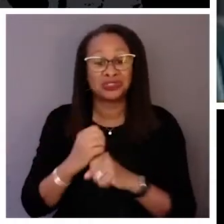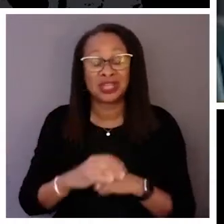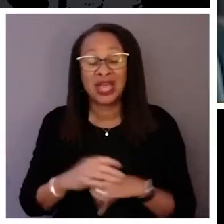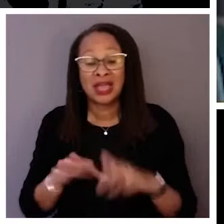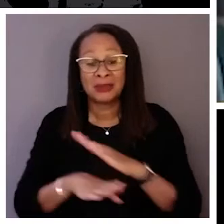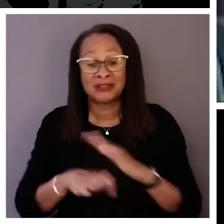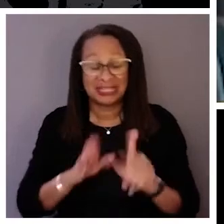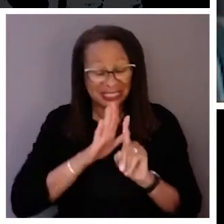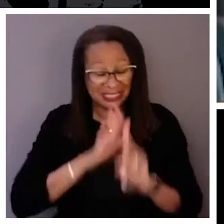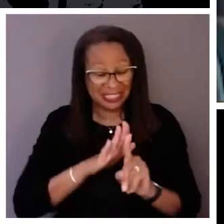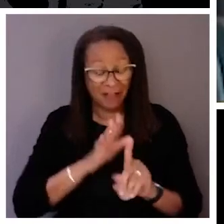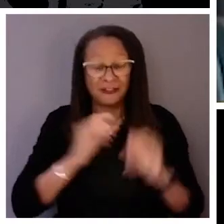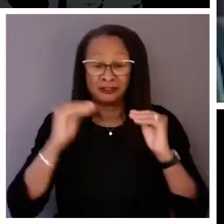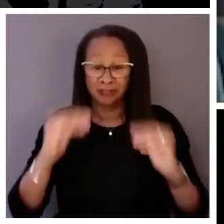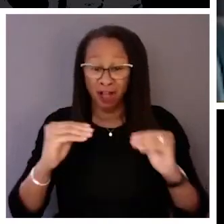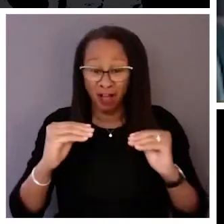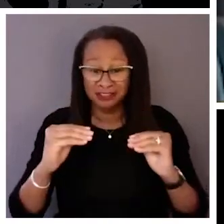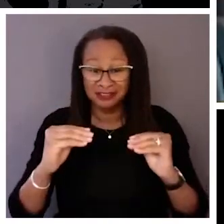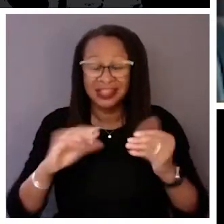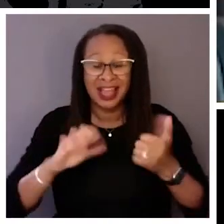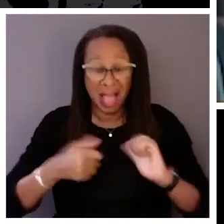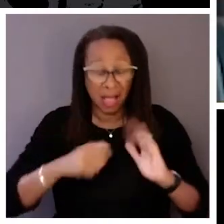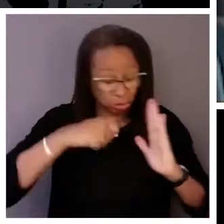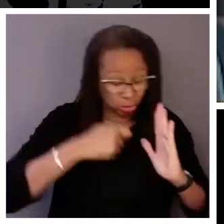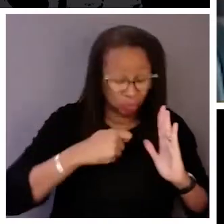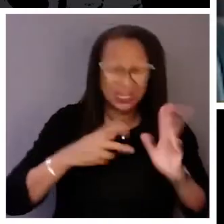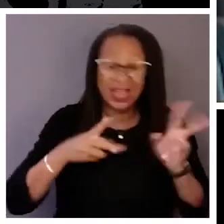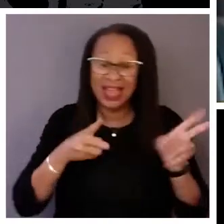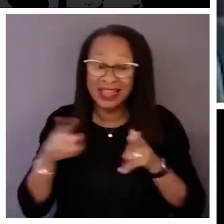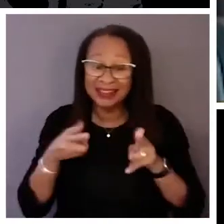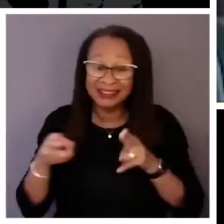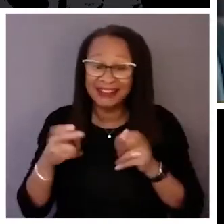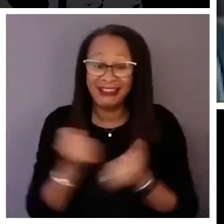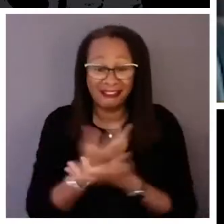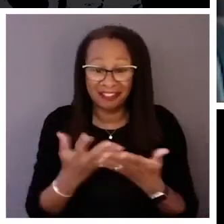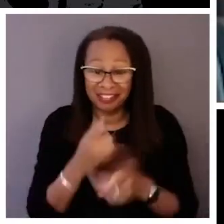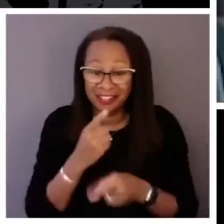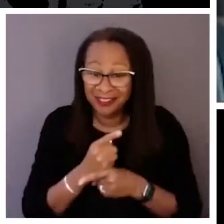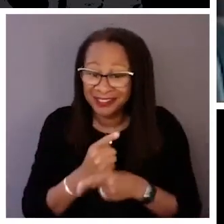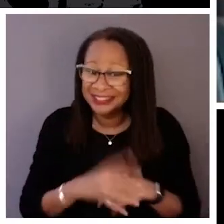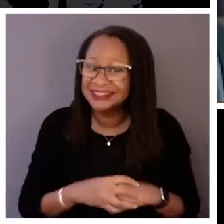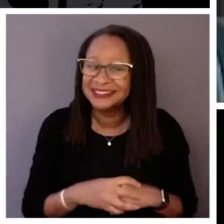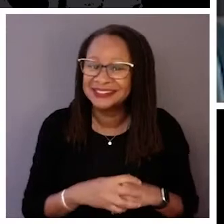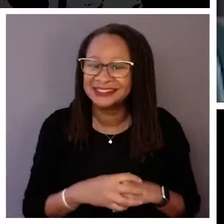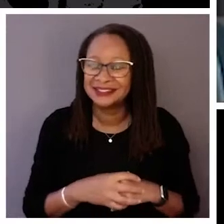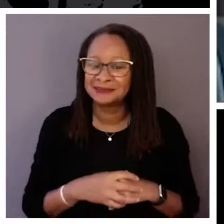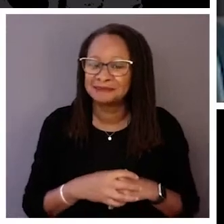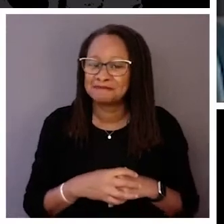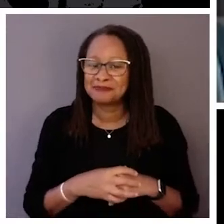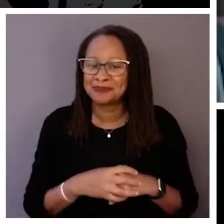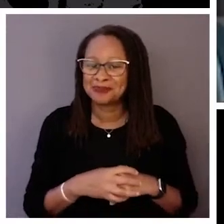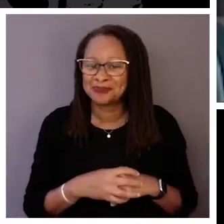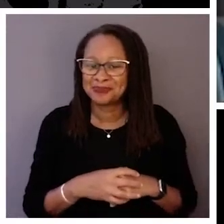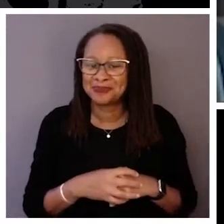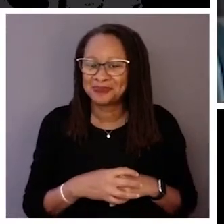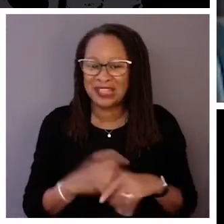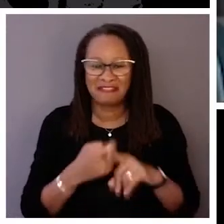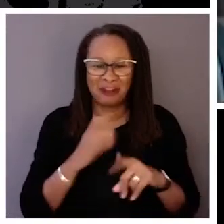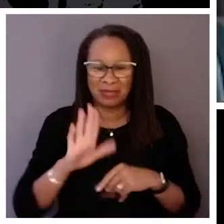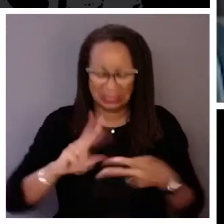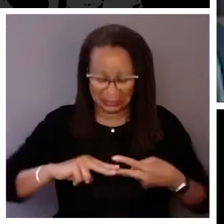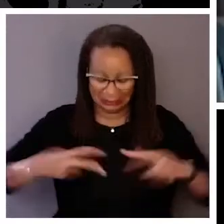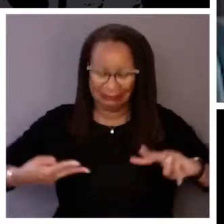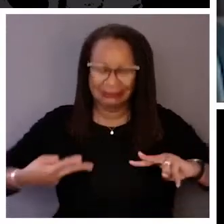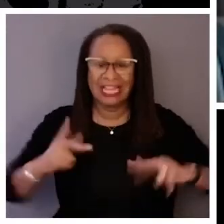And you basically self-taught yourself how to shoot, how to edit, how to all of this. This comes from